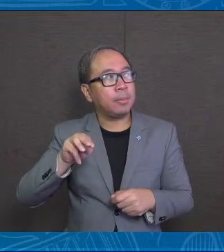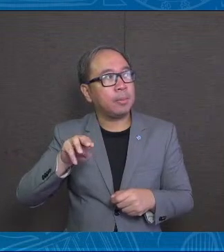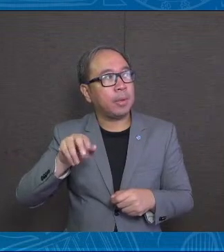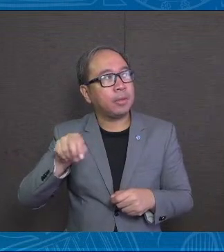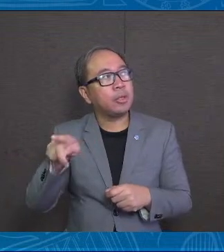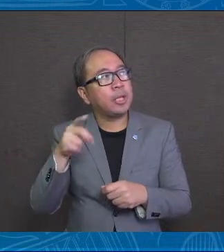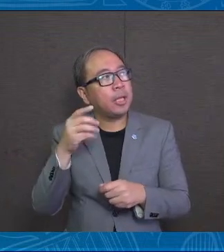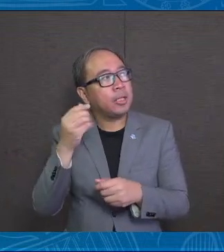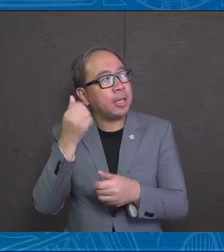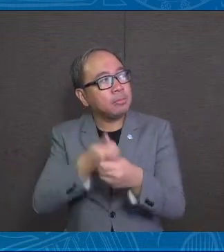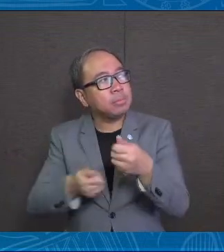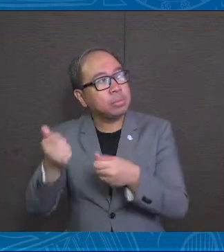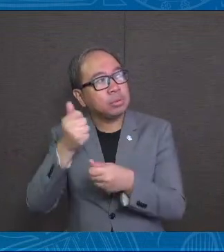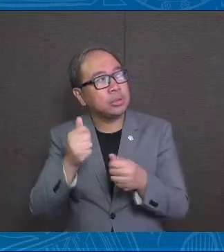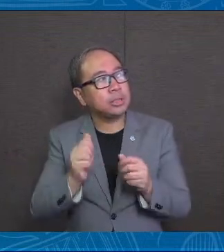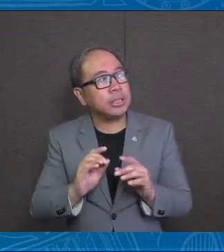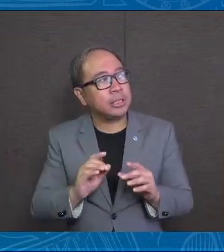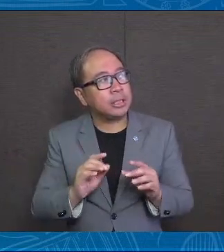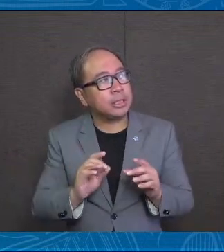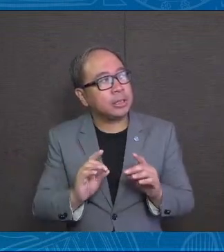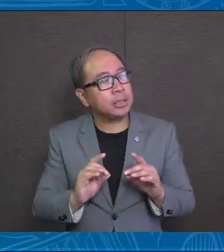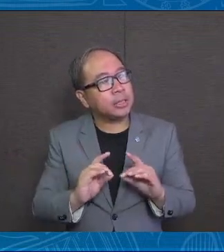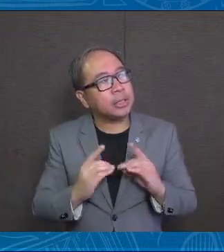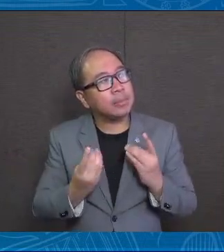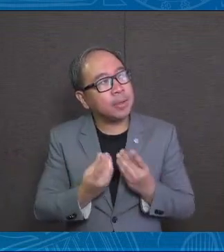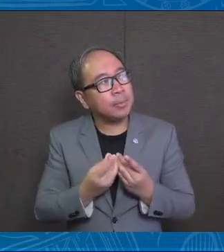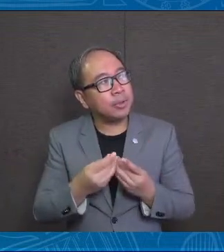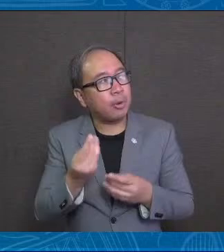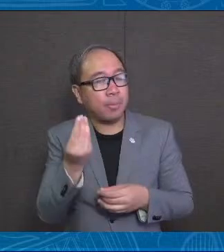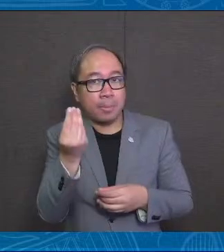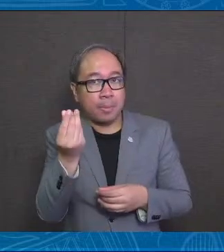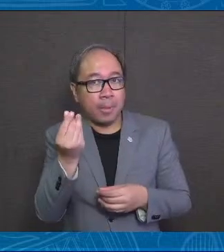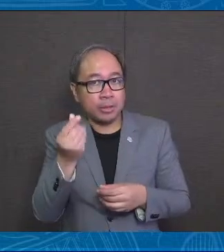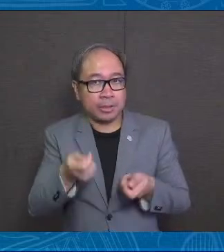and Management for the Government of the Philippines. Thank you, Madam.